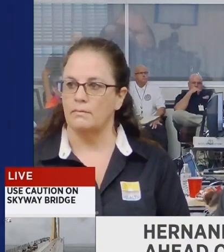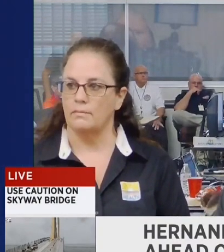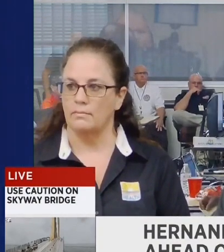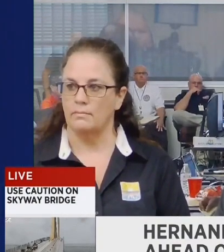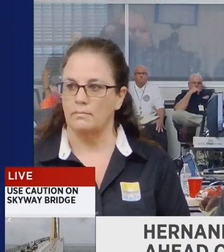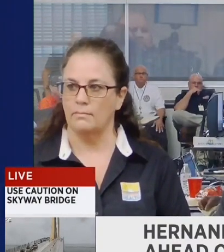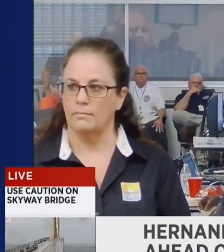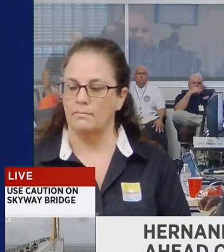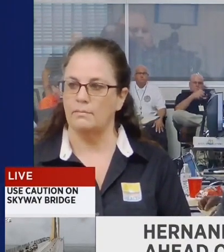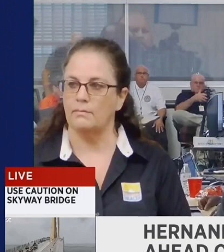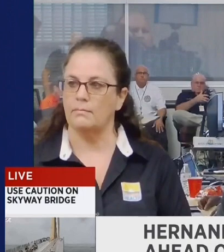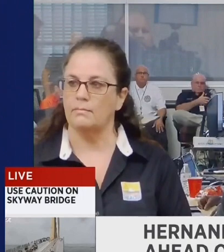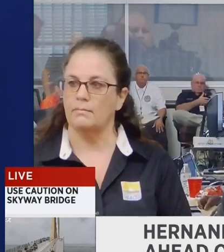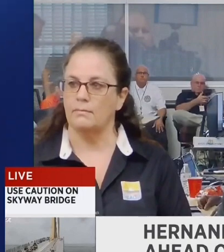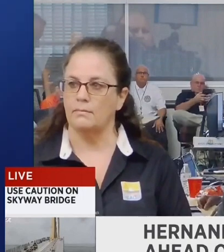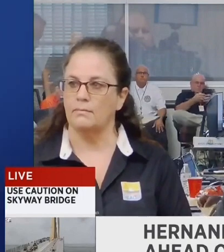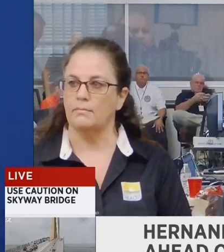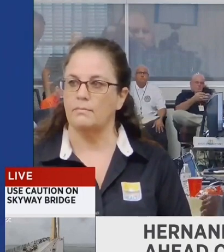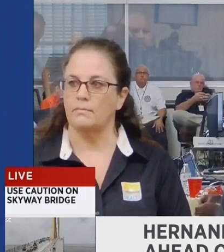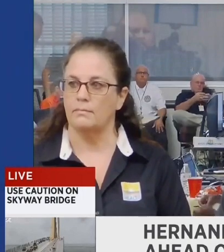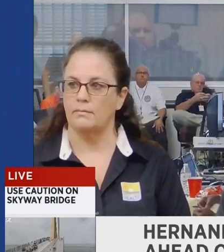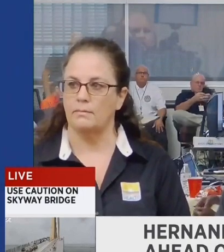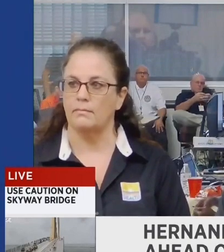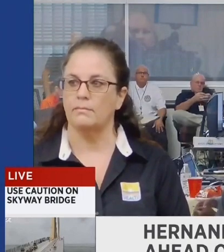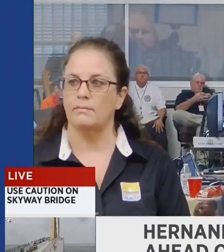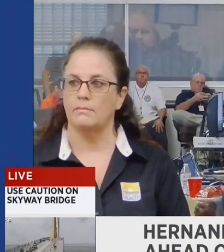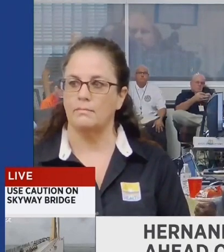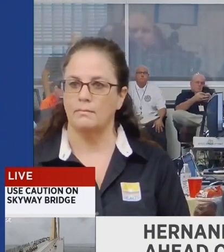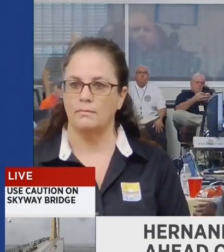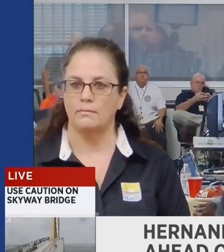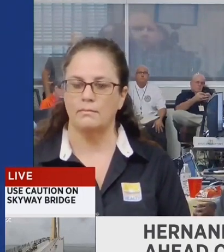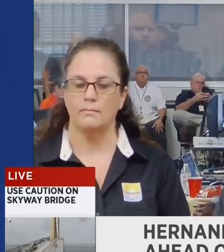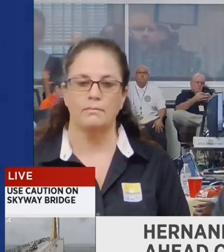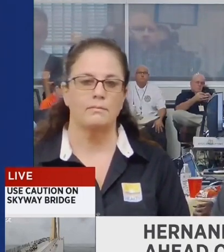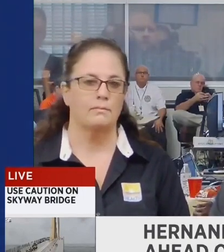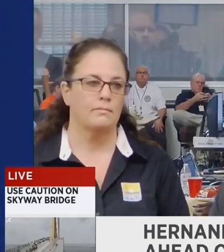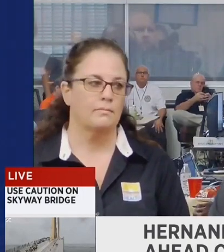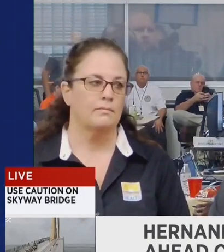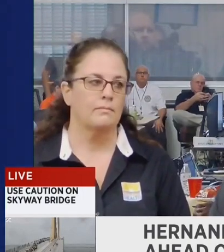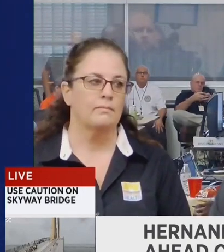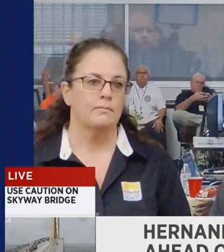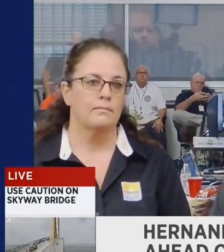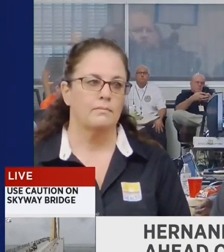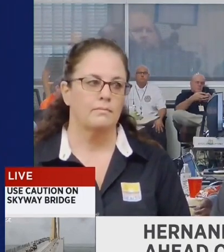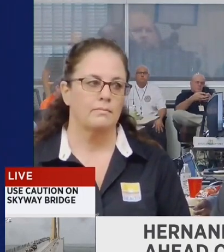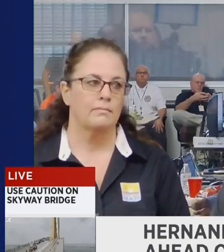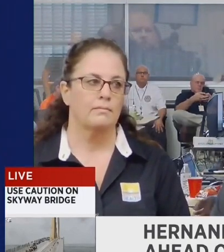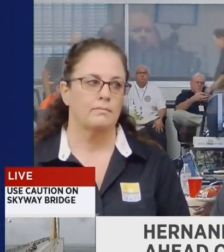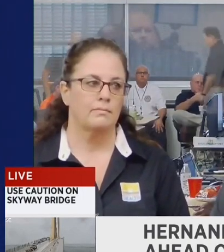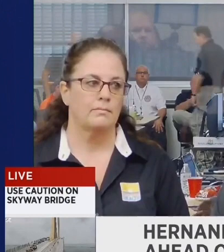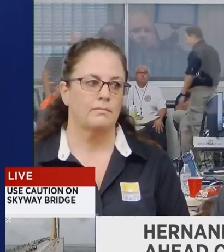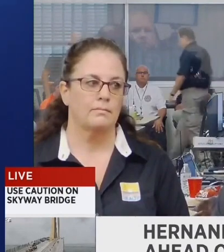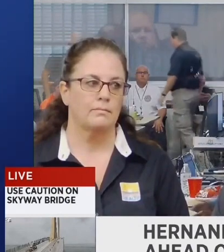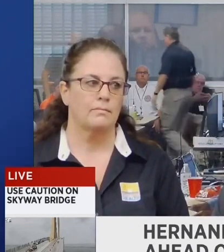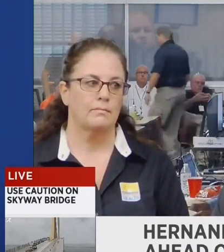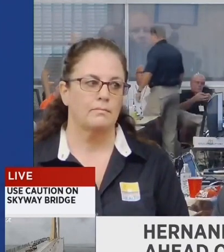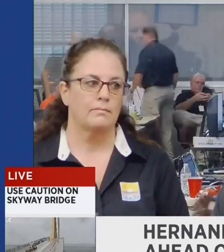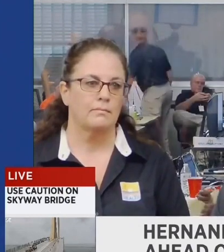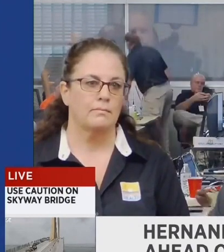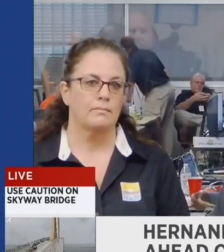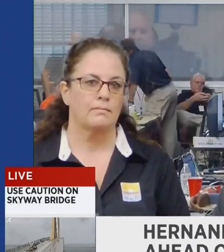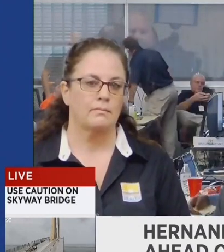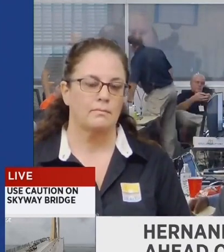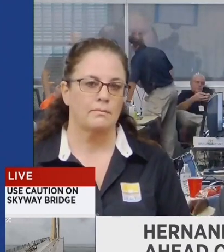take risk and maybe under the storm try to get there. Will you be receiving them? We'll receive them as long as it's safe for the roads to be